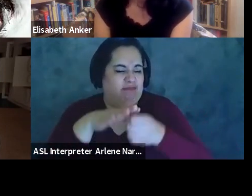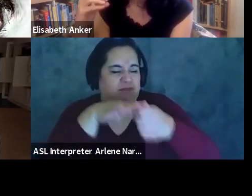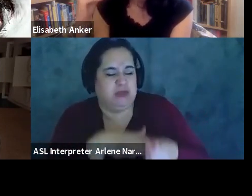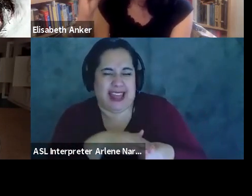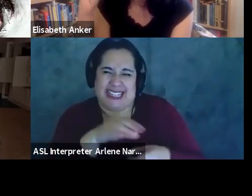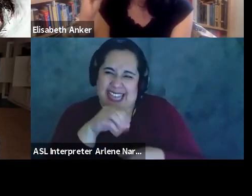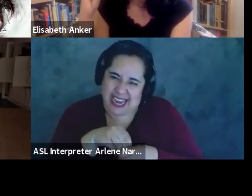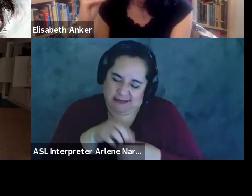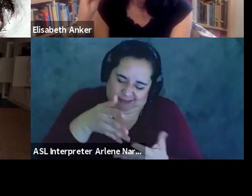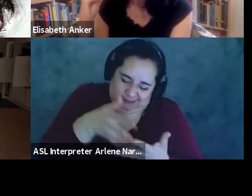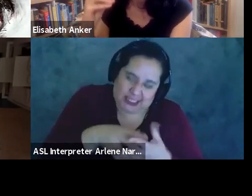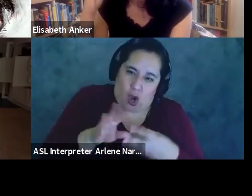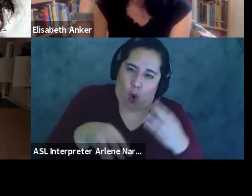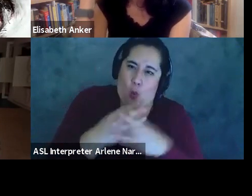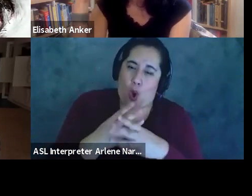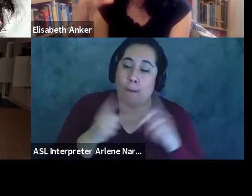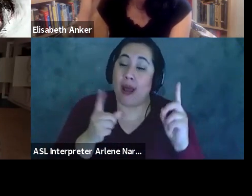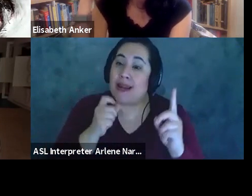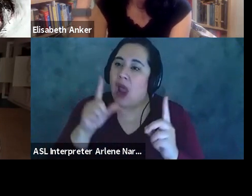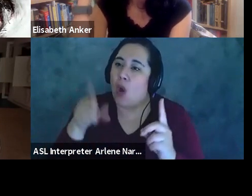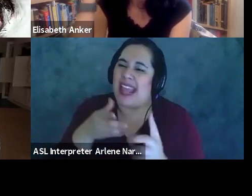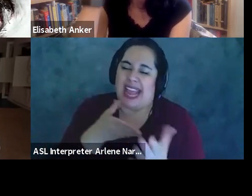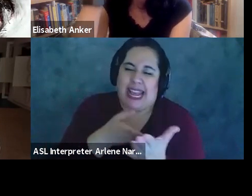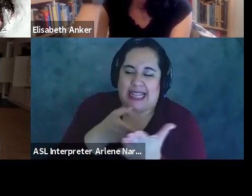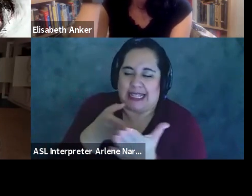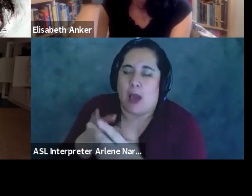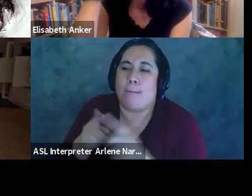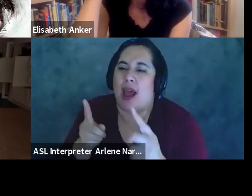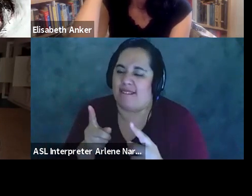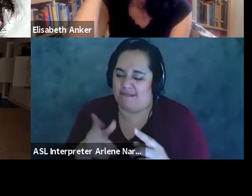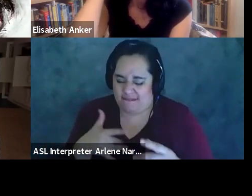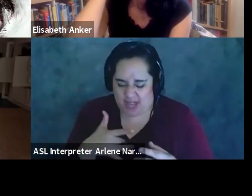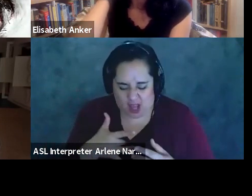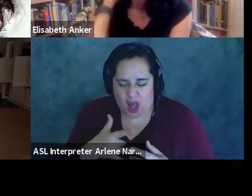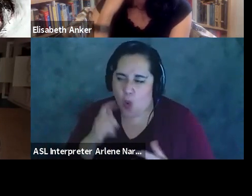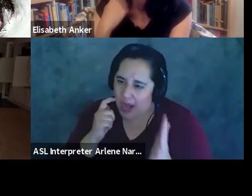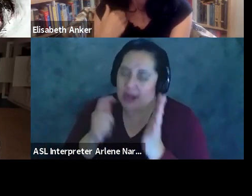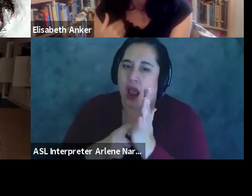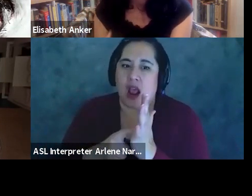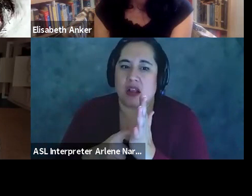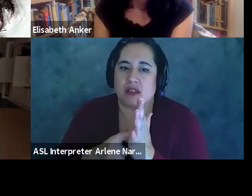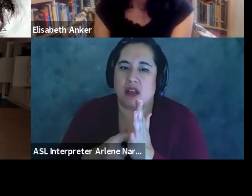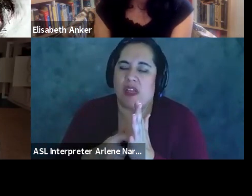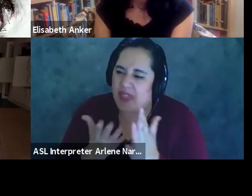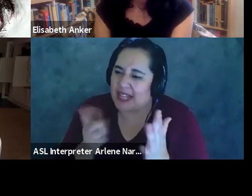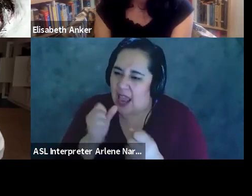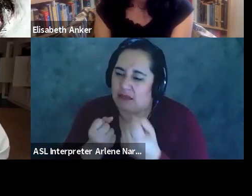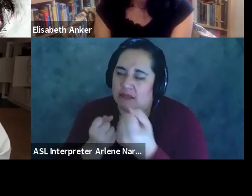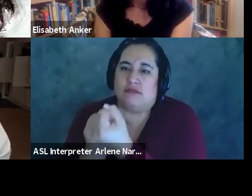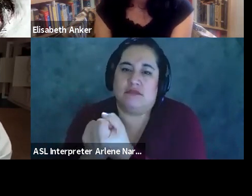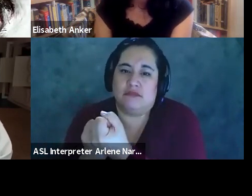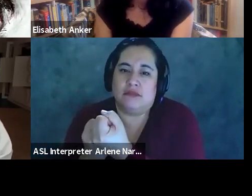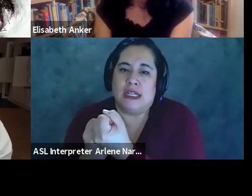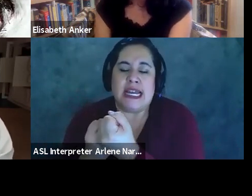And actually not just against things, but kind of incipient recognitions that there are things to be for. And whether or not it's